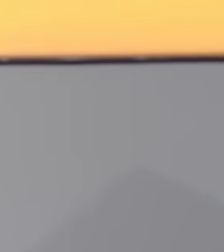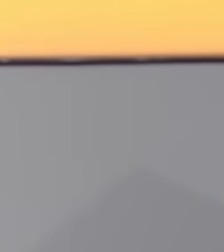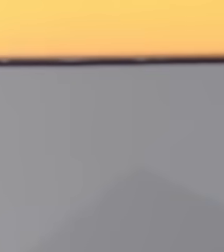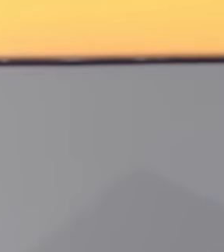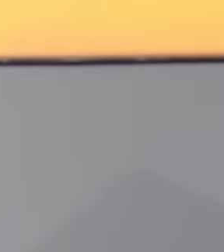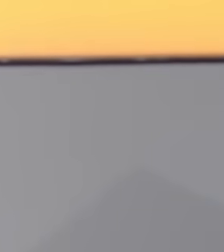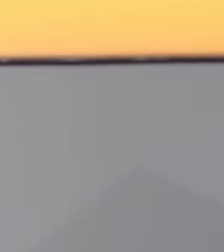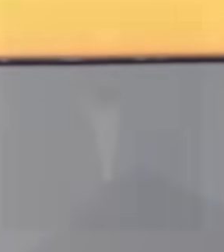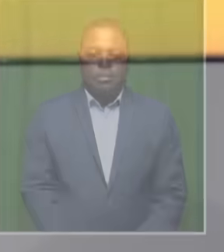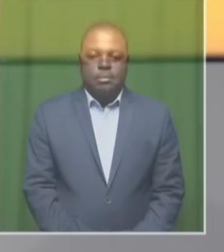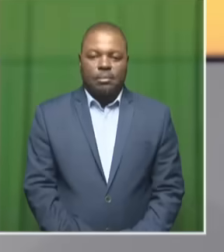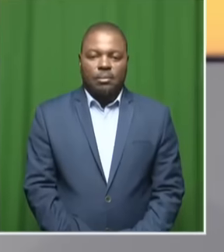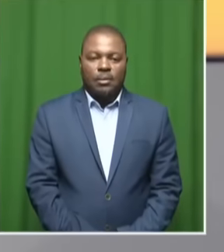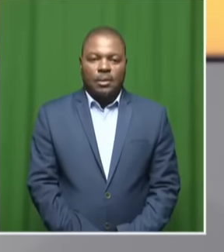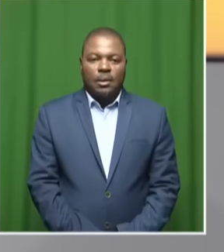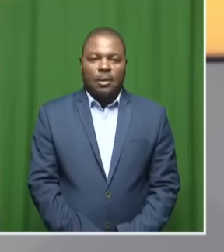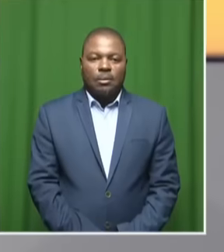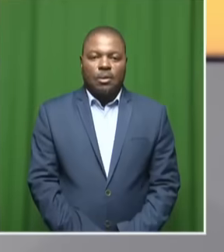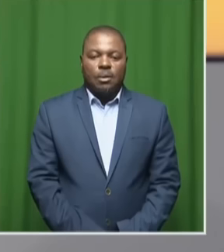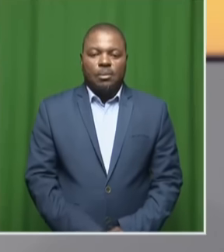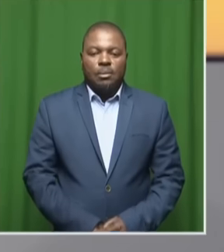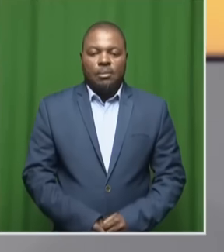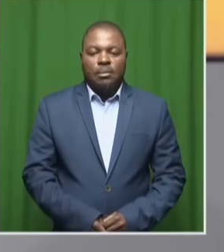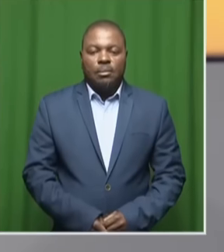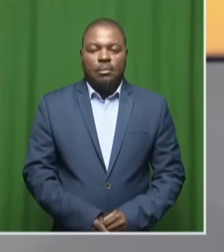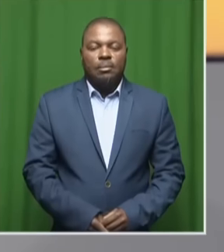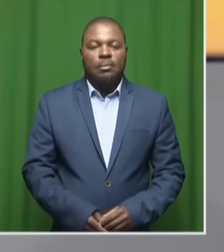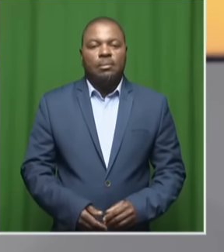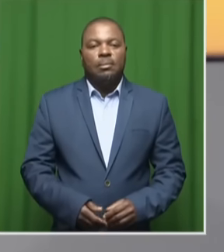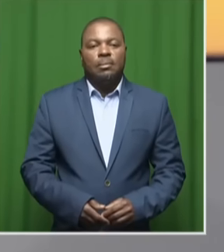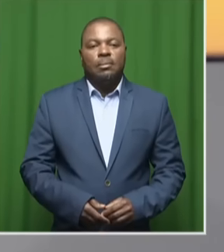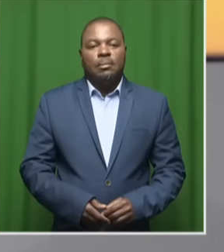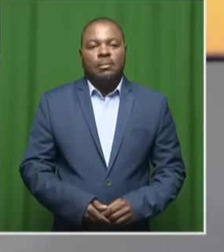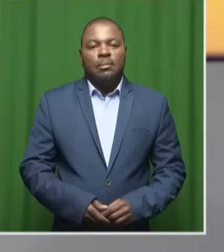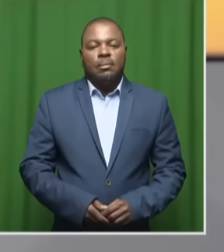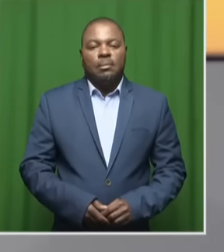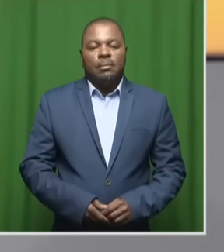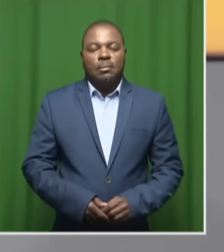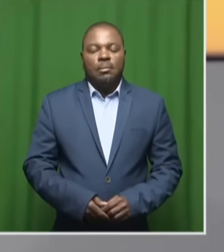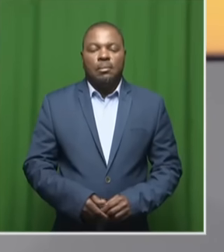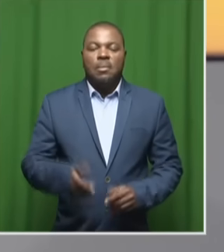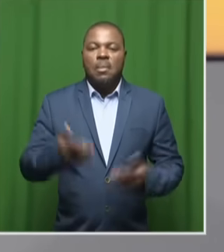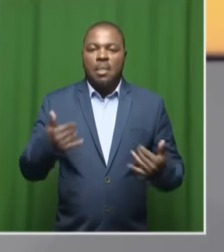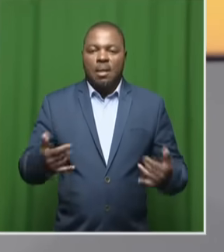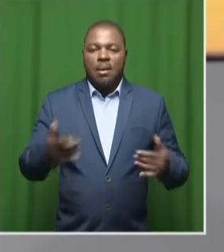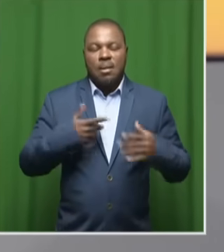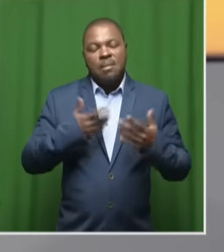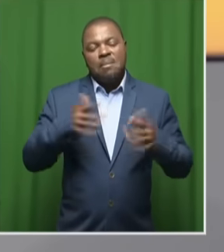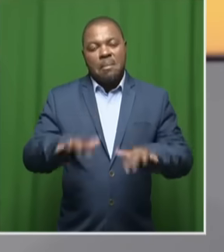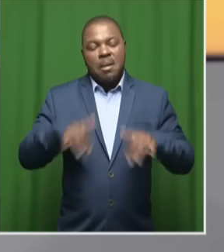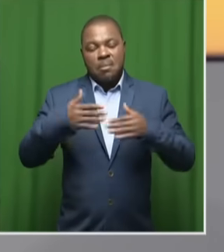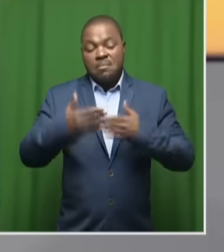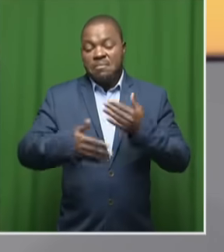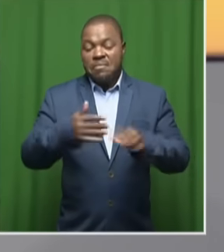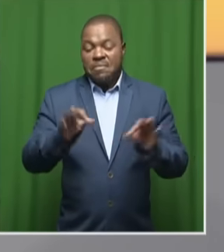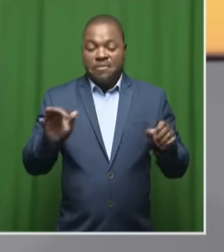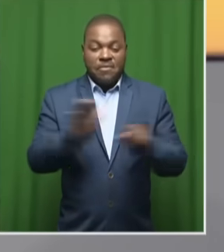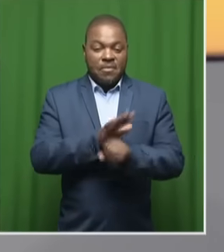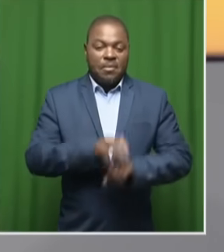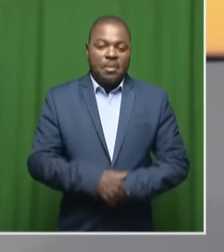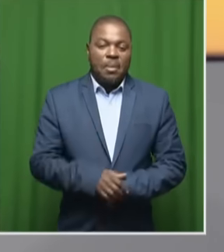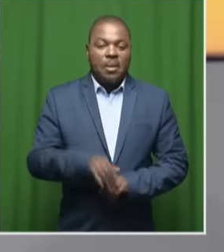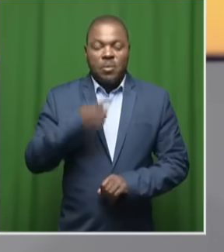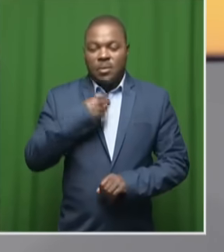All right, well, preparations for the establishment of the country's 7th democratic parliament are now in full swing. Whichever way you look at it, the Electoral Commission